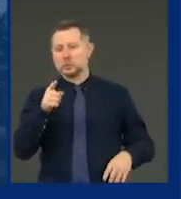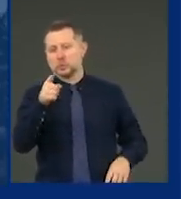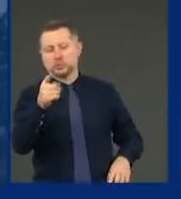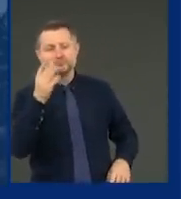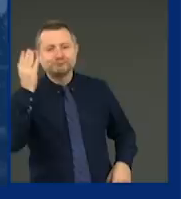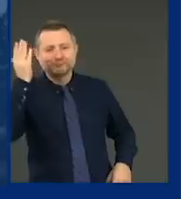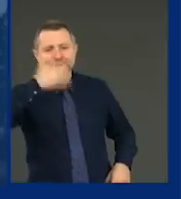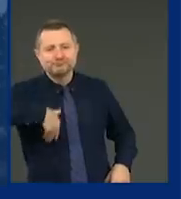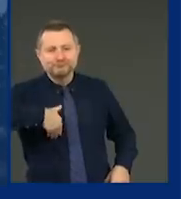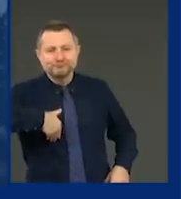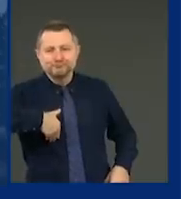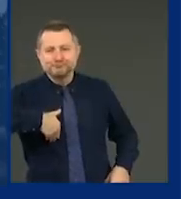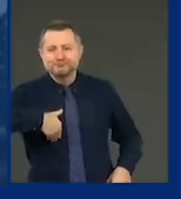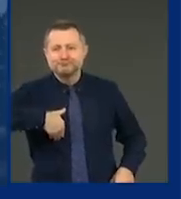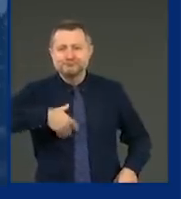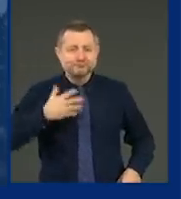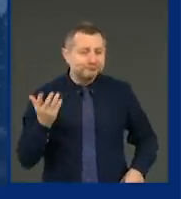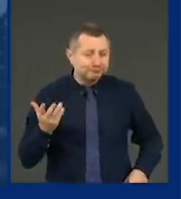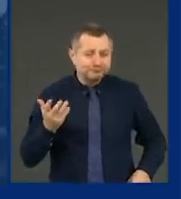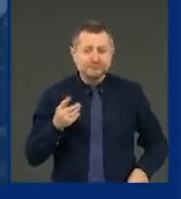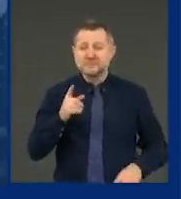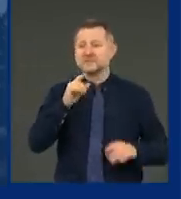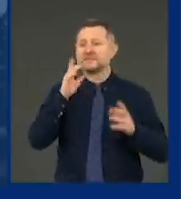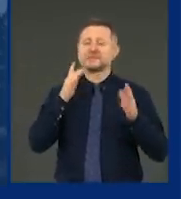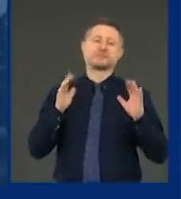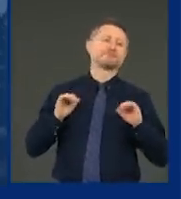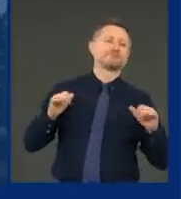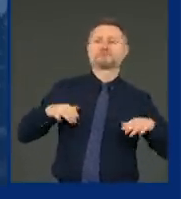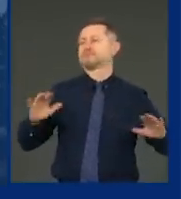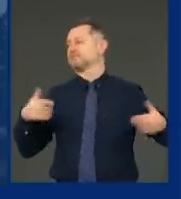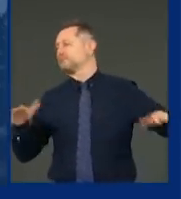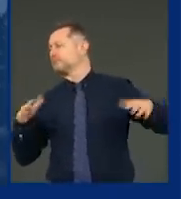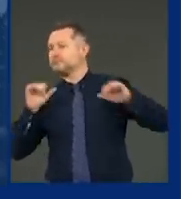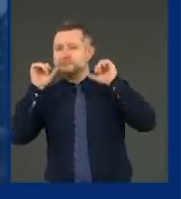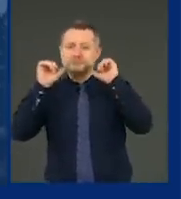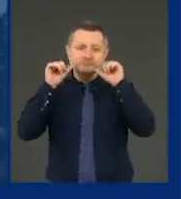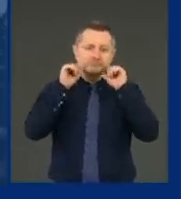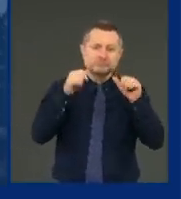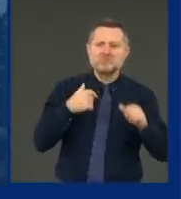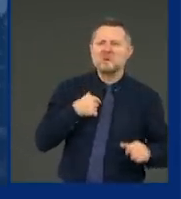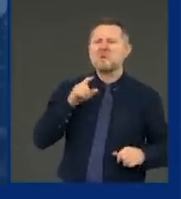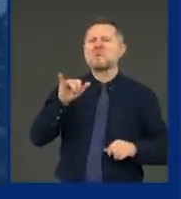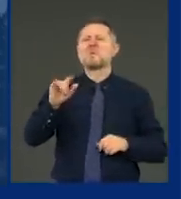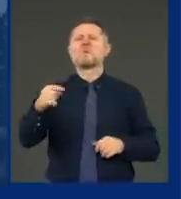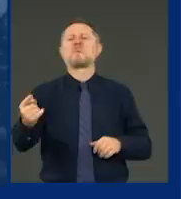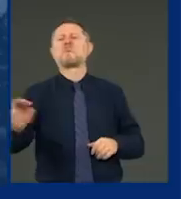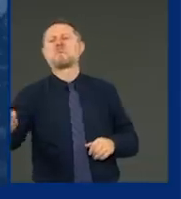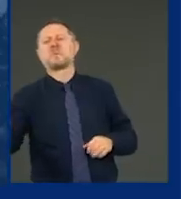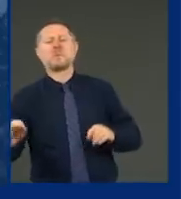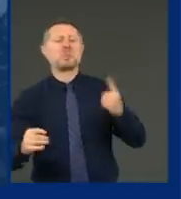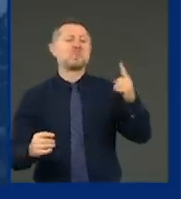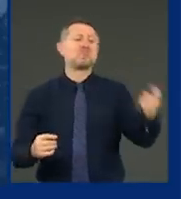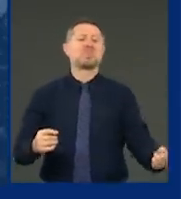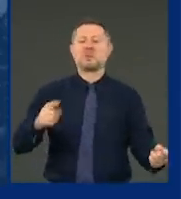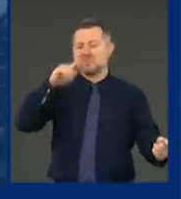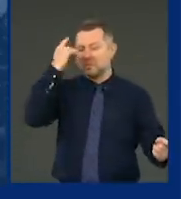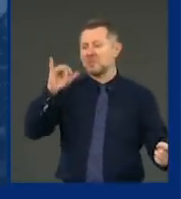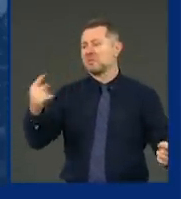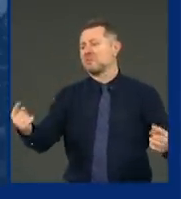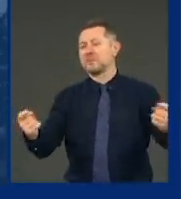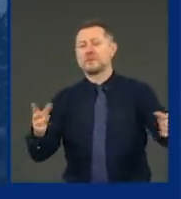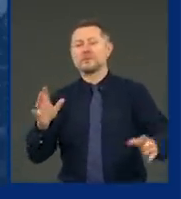denial if you are still treating each one like a unique situation. We have